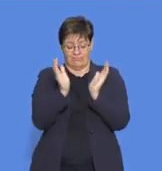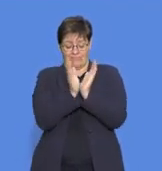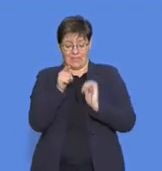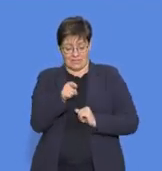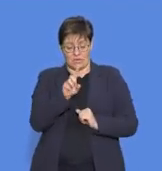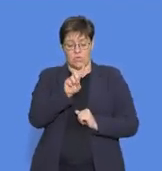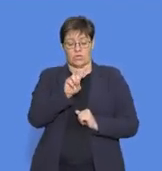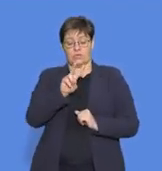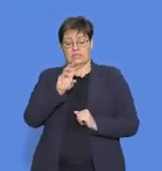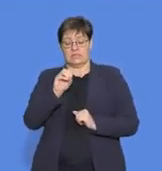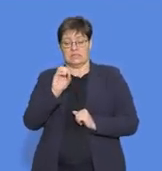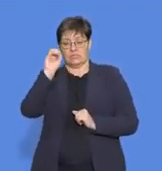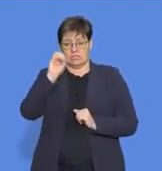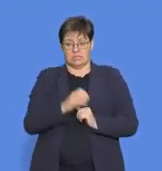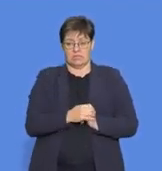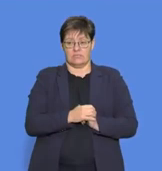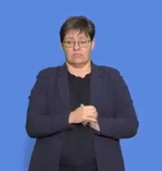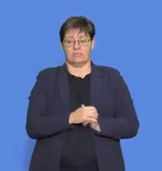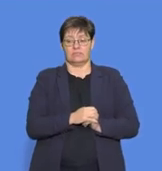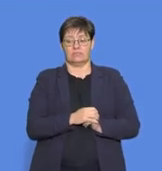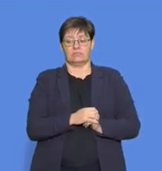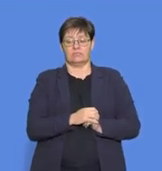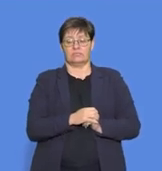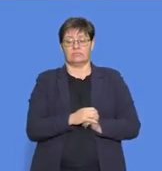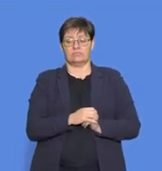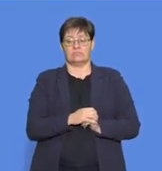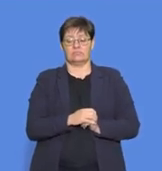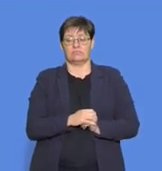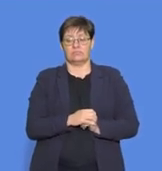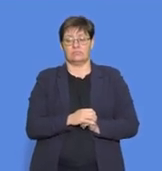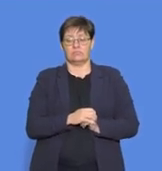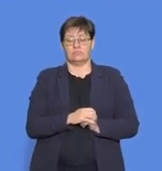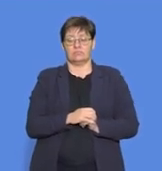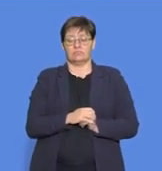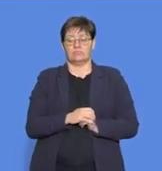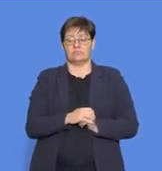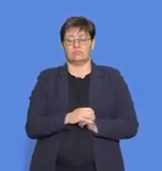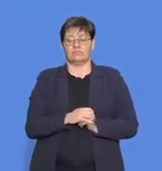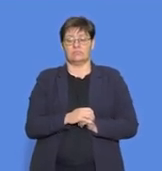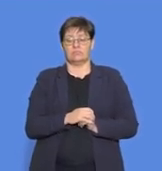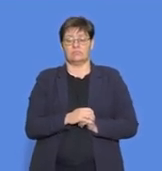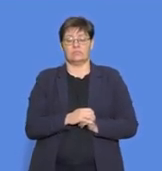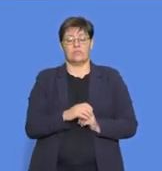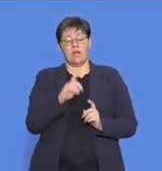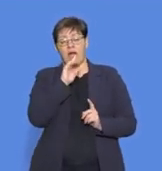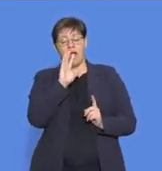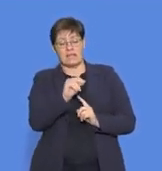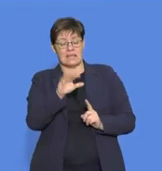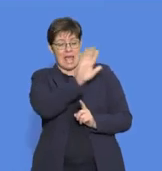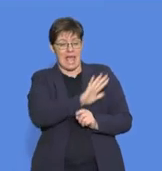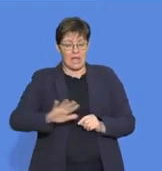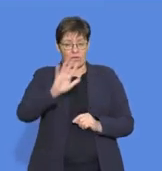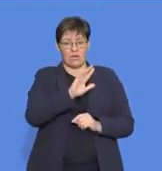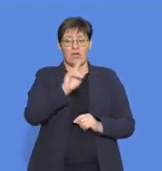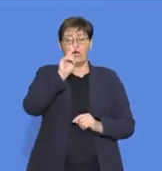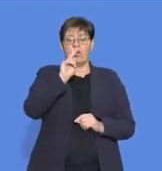angle here is now 120 degrees. Okay, one more question on this. They've asked us to find